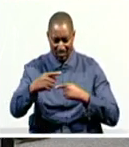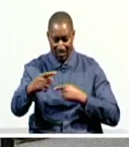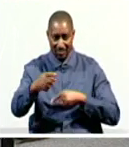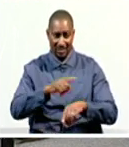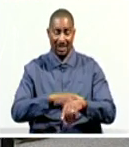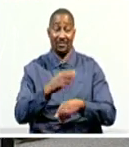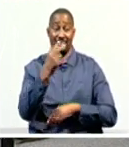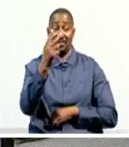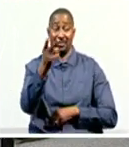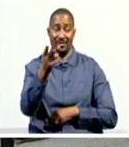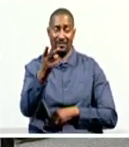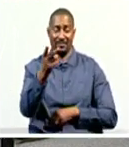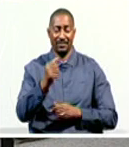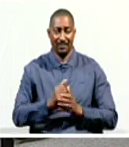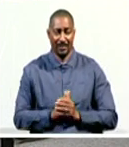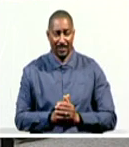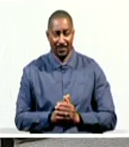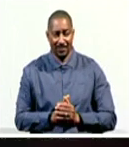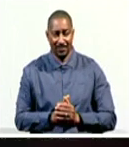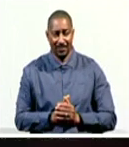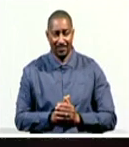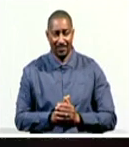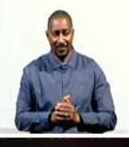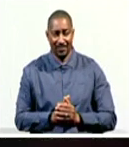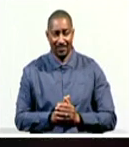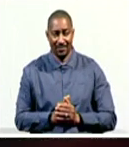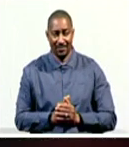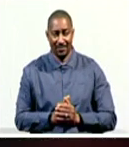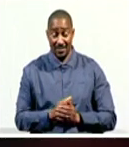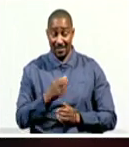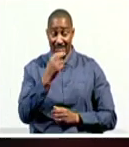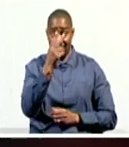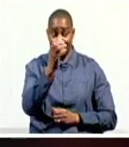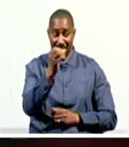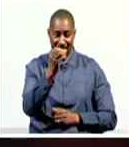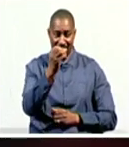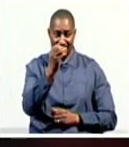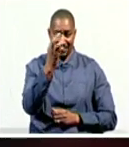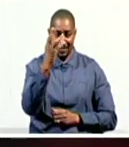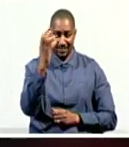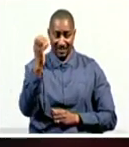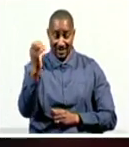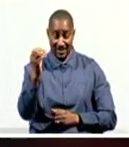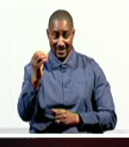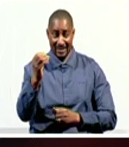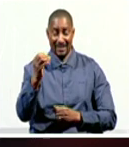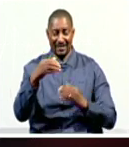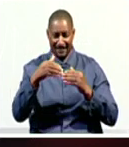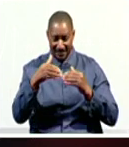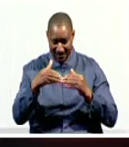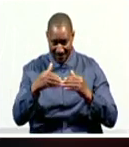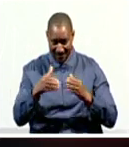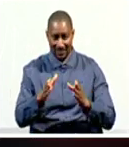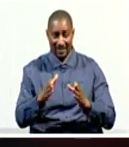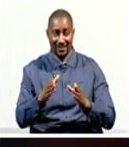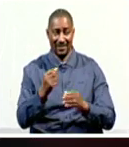So maybe I should mention to say that Vision 2030, when it was introduced, it was having an inbuilt mechanism to implement